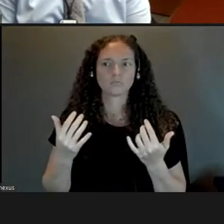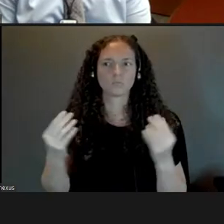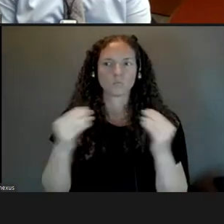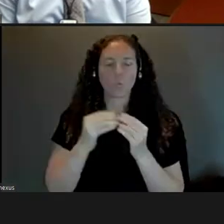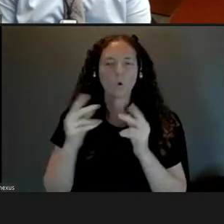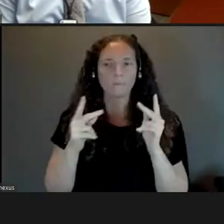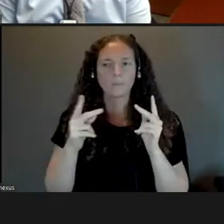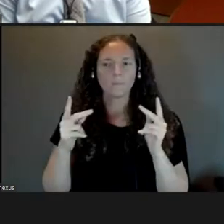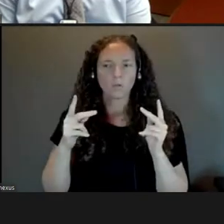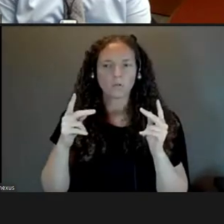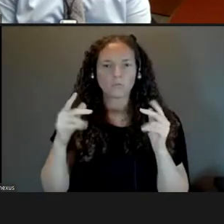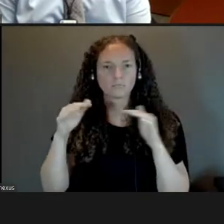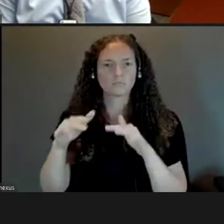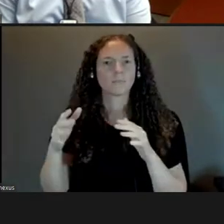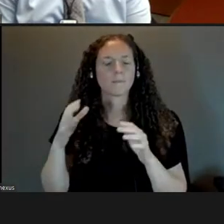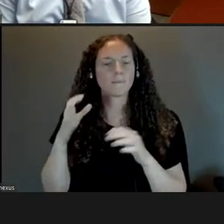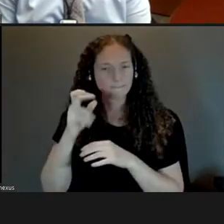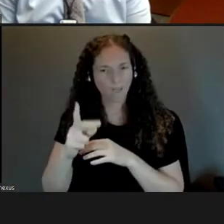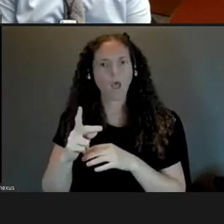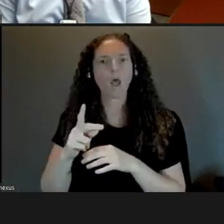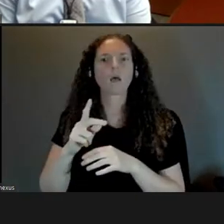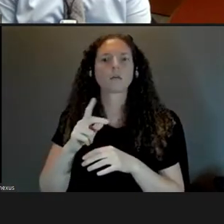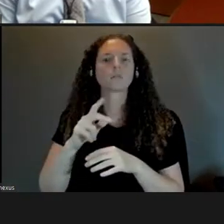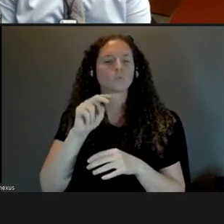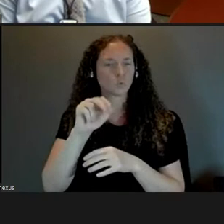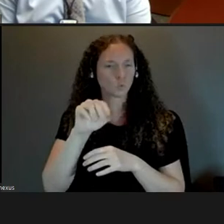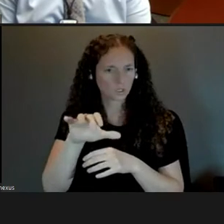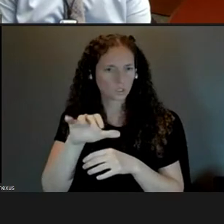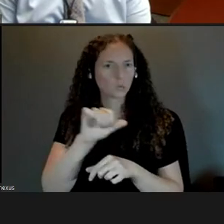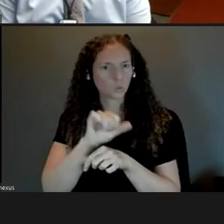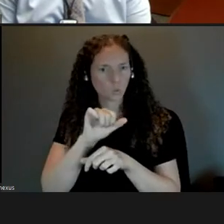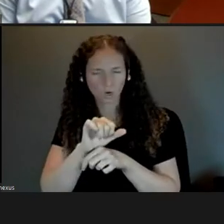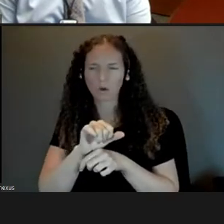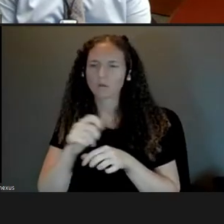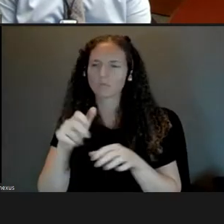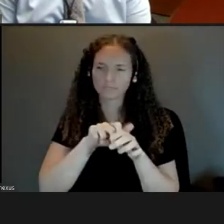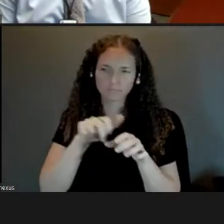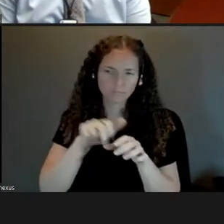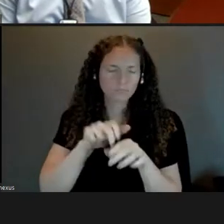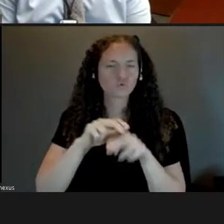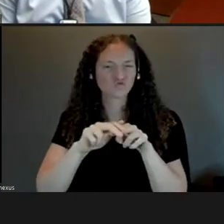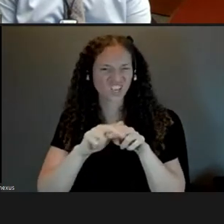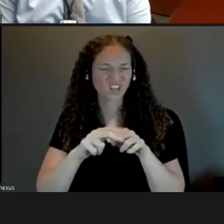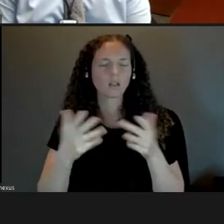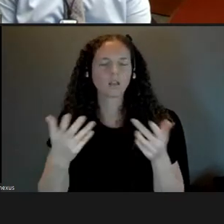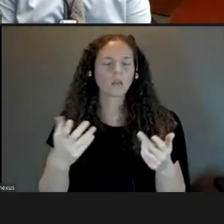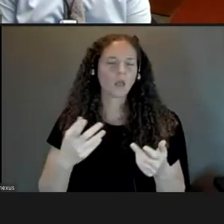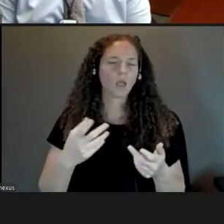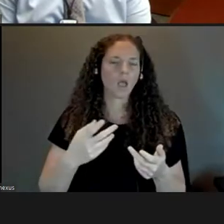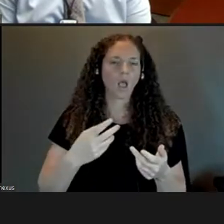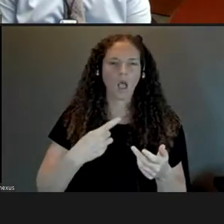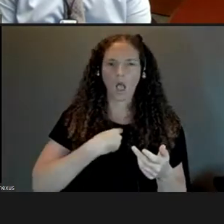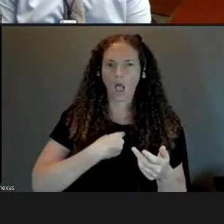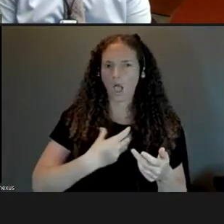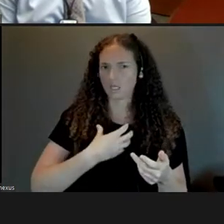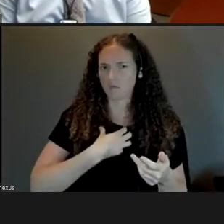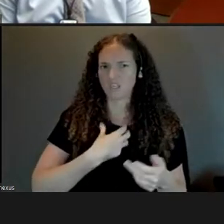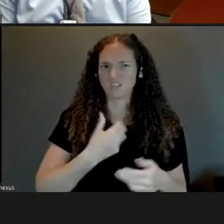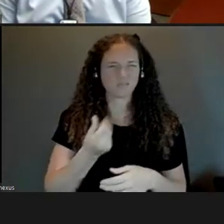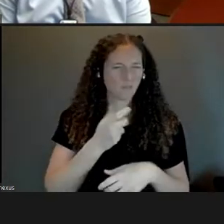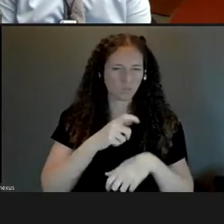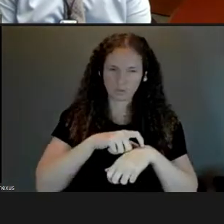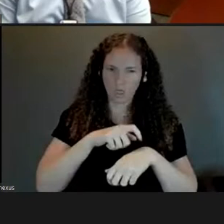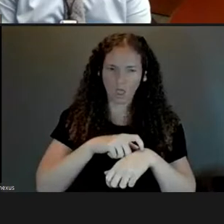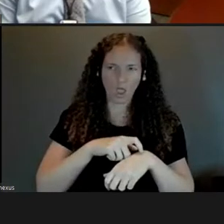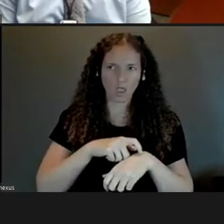we're promoting working back in the office and back in the city. I've complained several times and everyone is all falling on